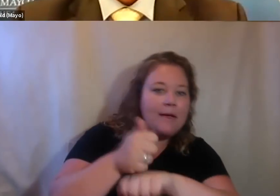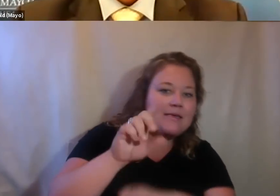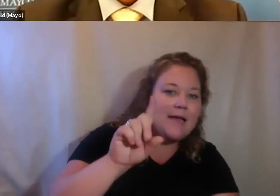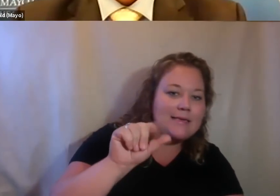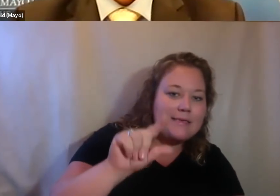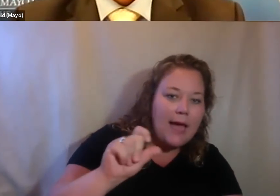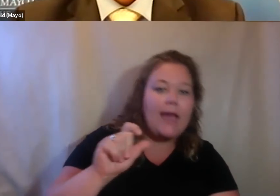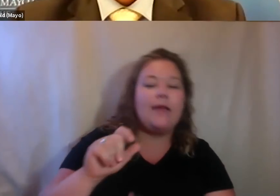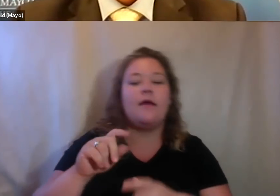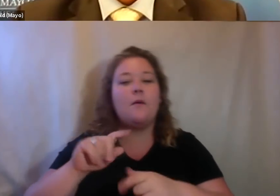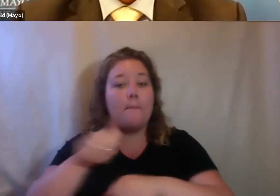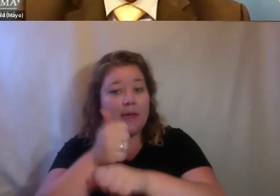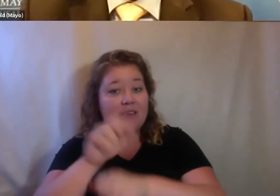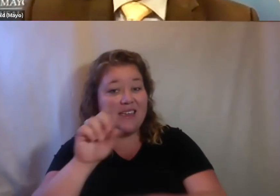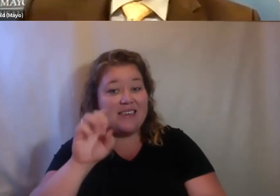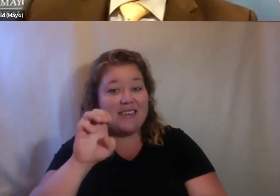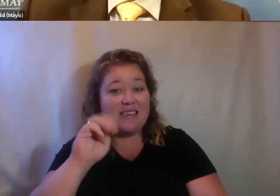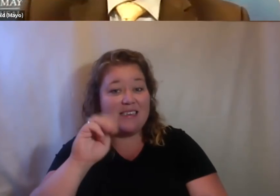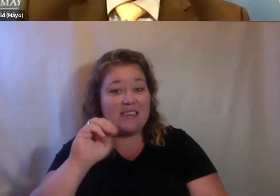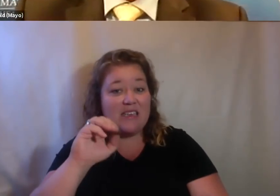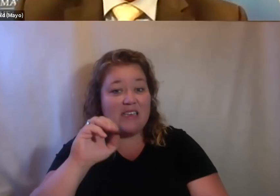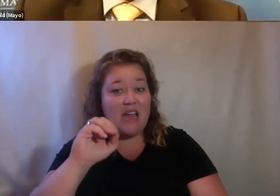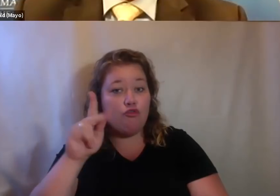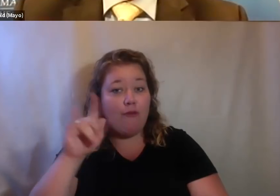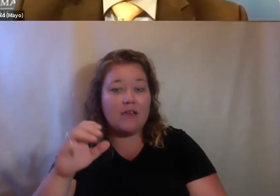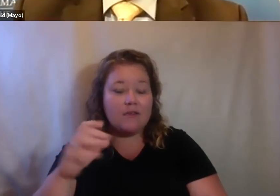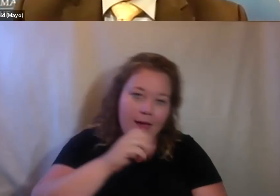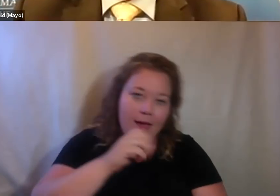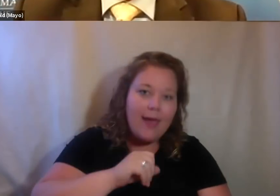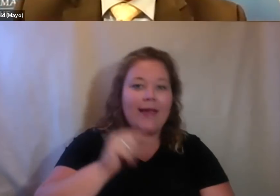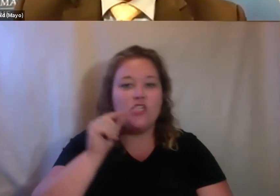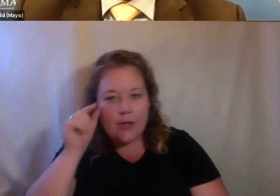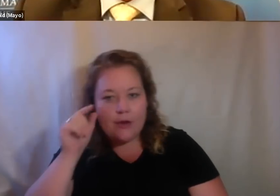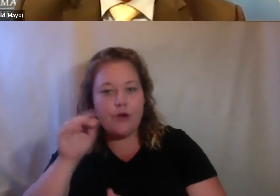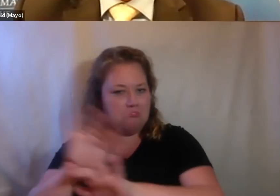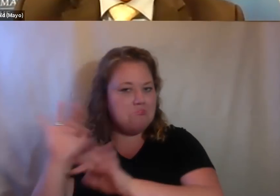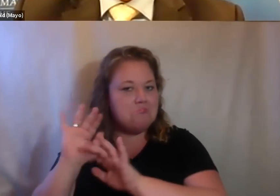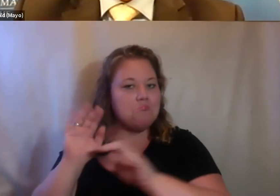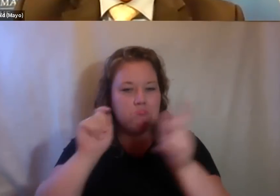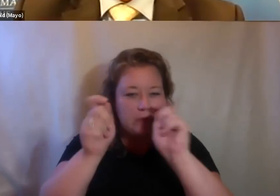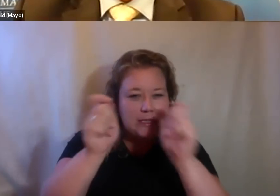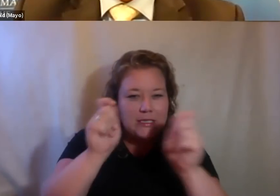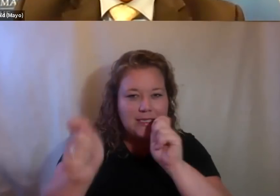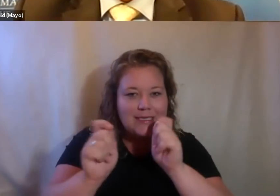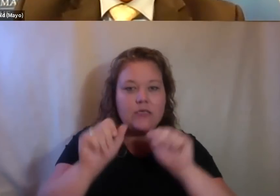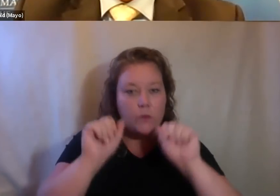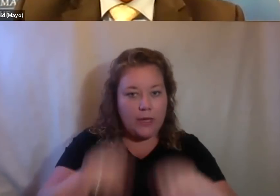include cases that are in different gender and age demographics.